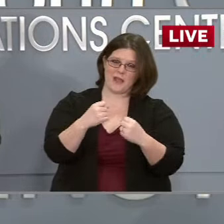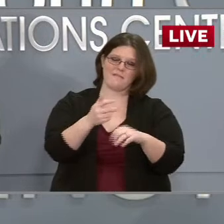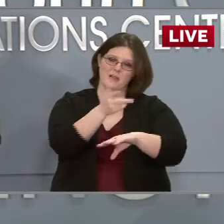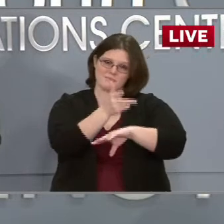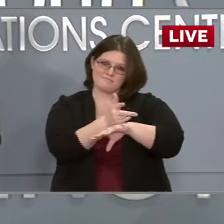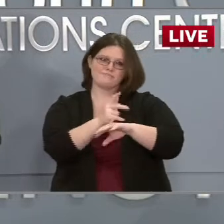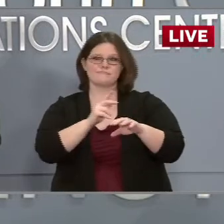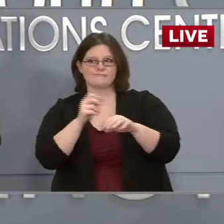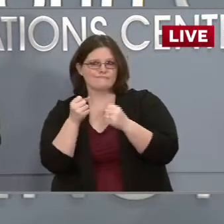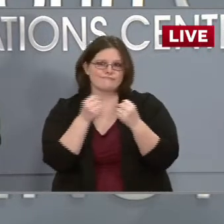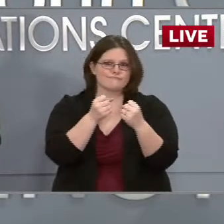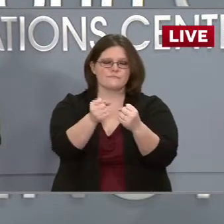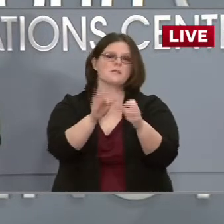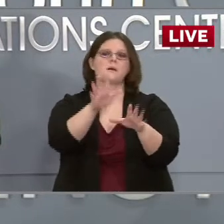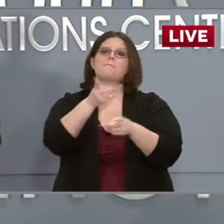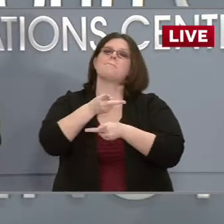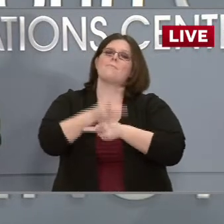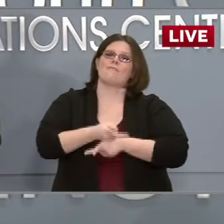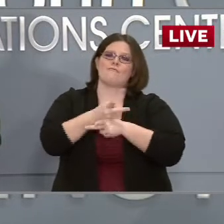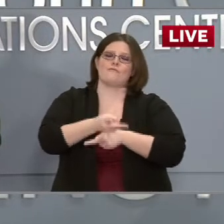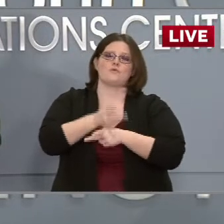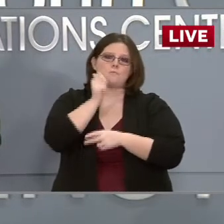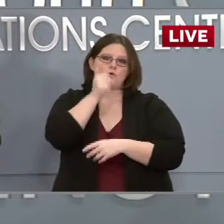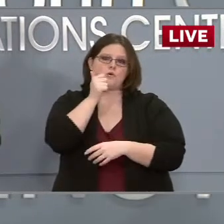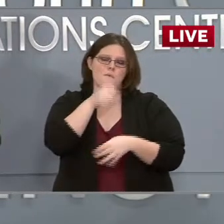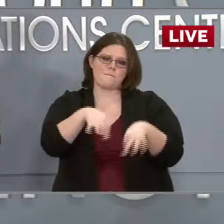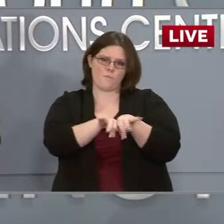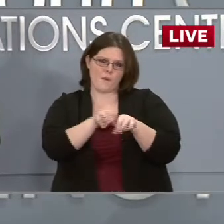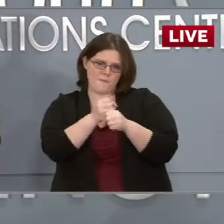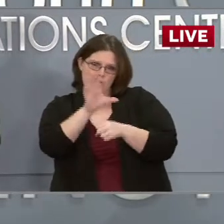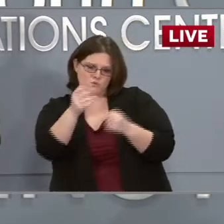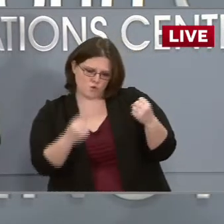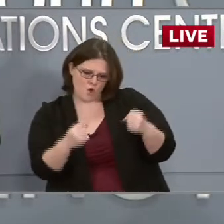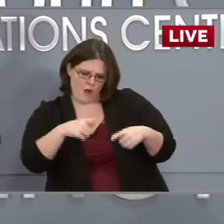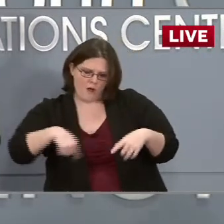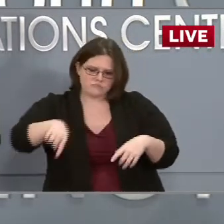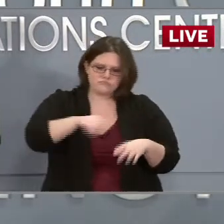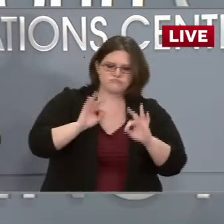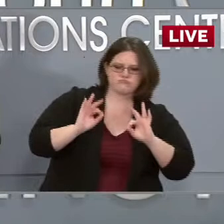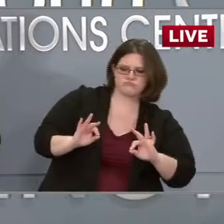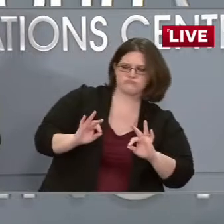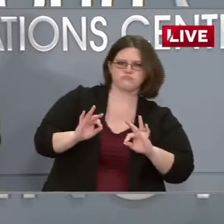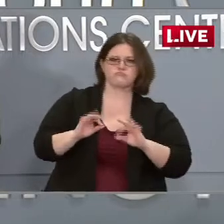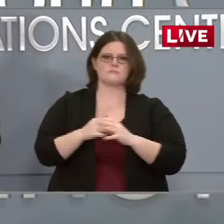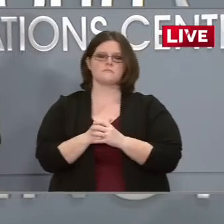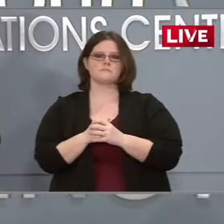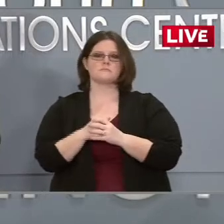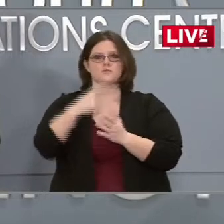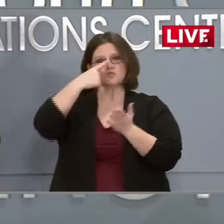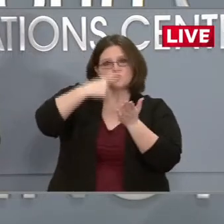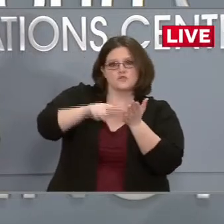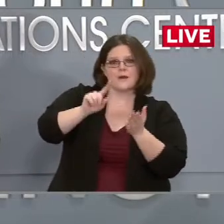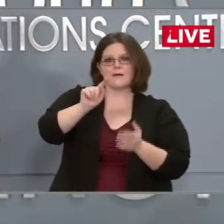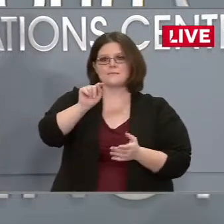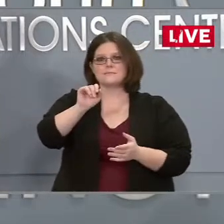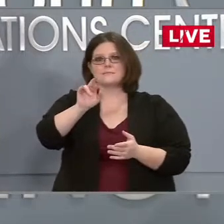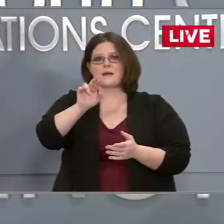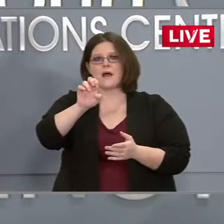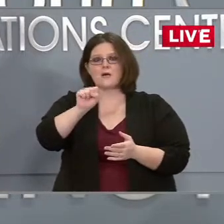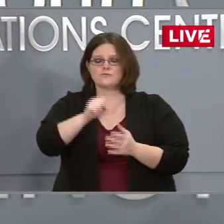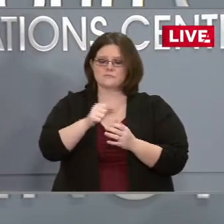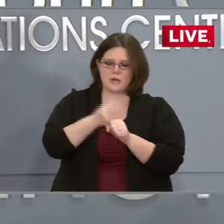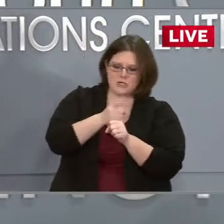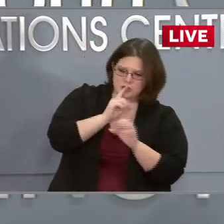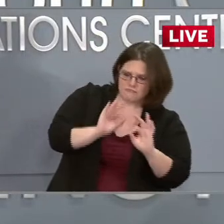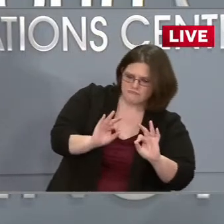And those driving must ensure their vehicles are ready and they are ready. Tips such as checking tire pressure, wiper